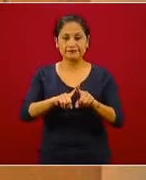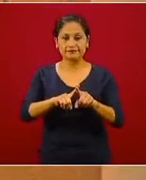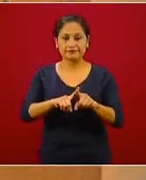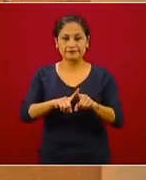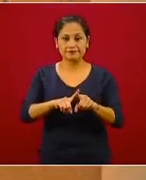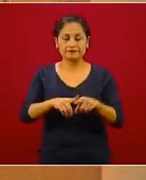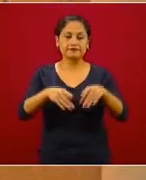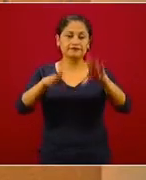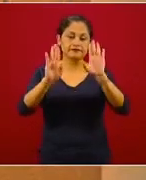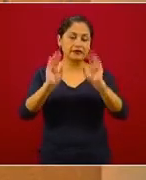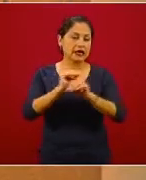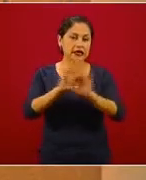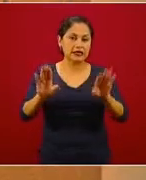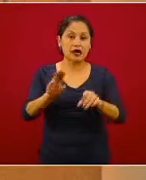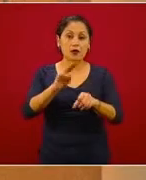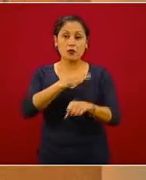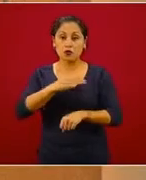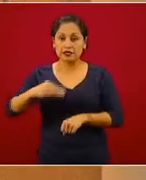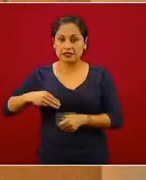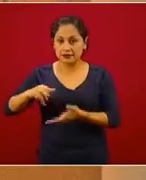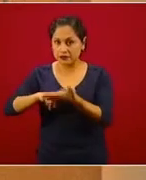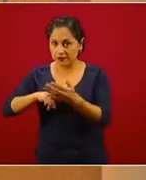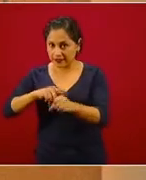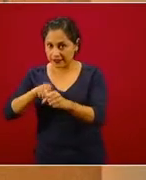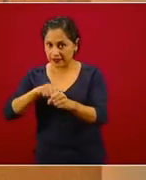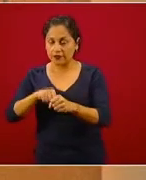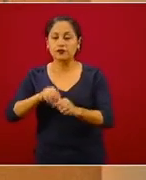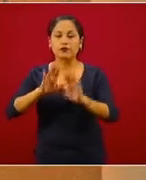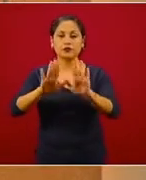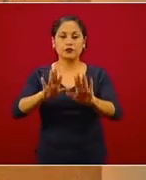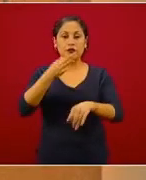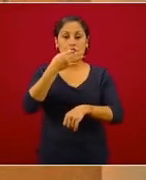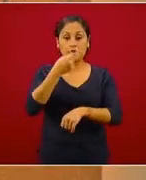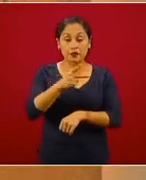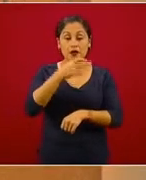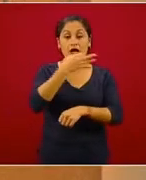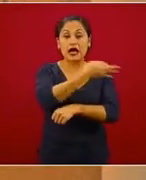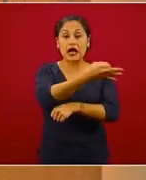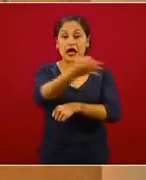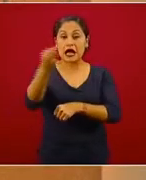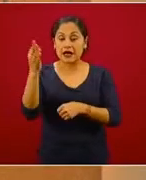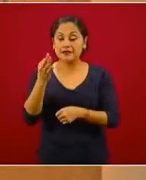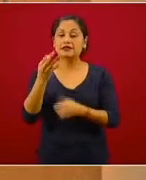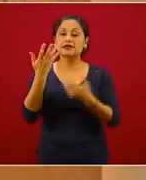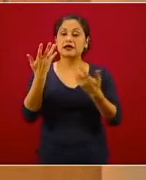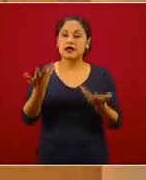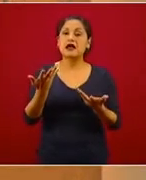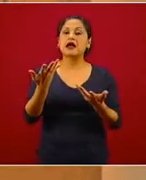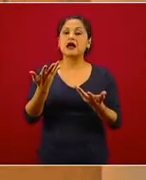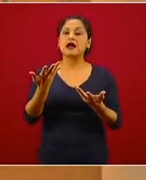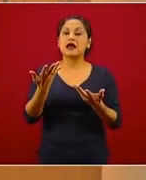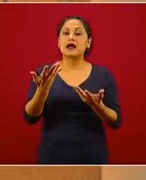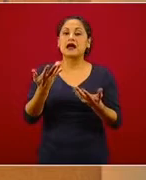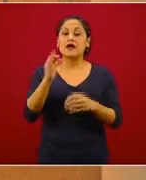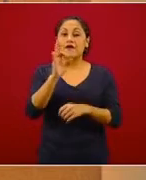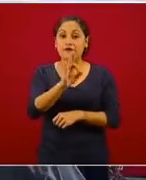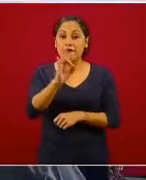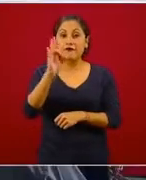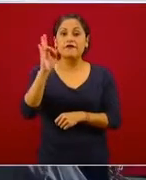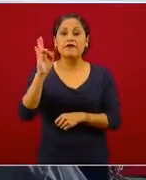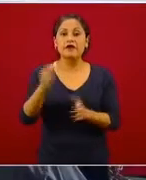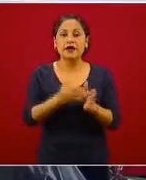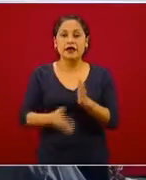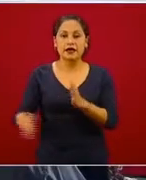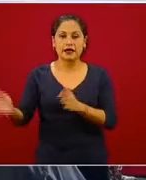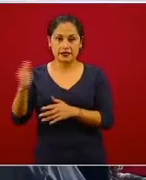municipality, except for the municipalities of hope. And this is where our